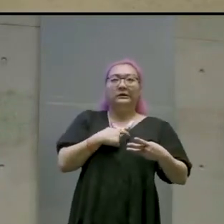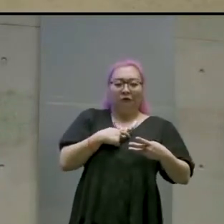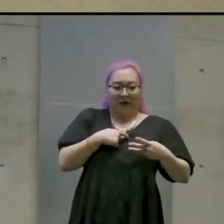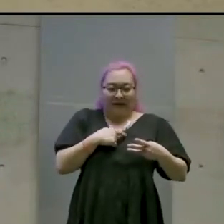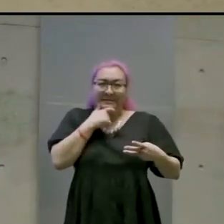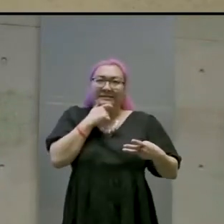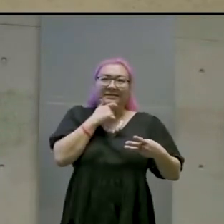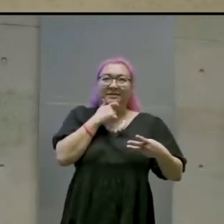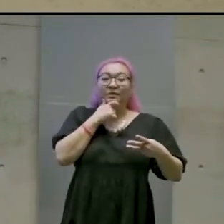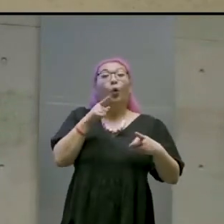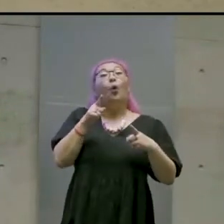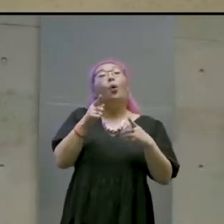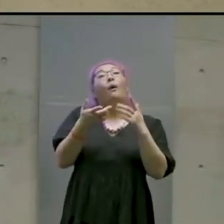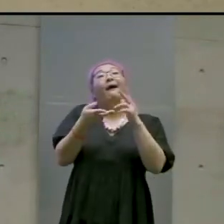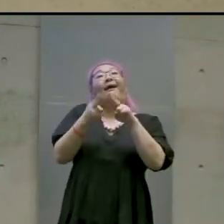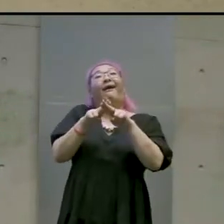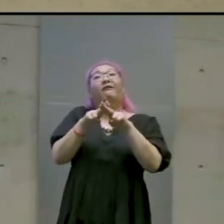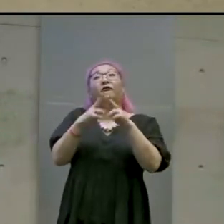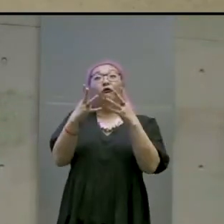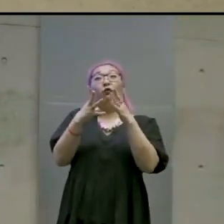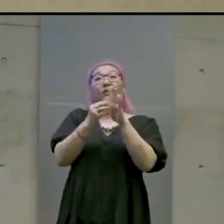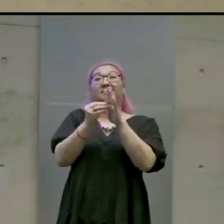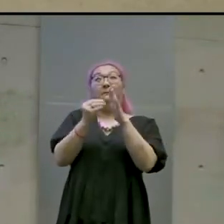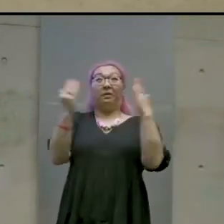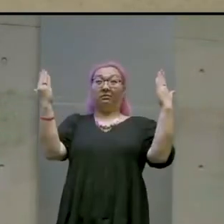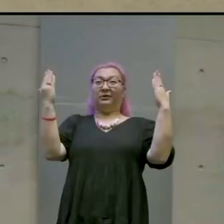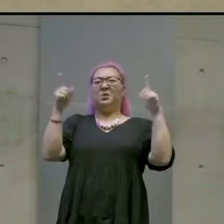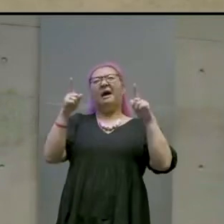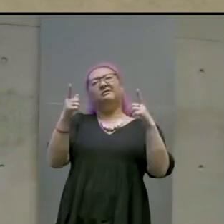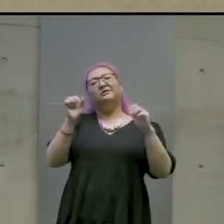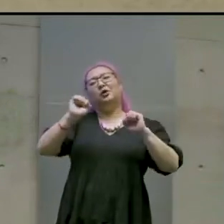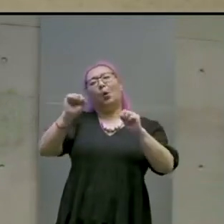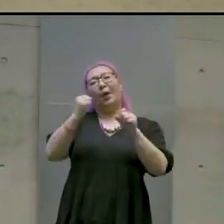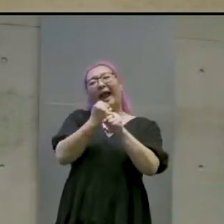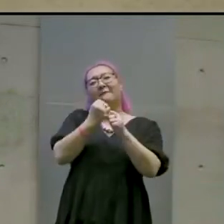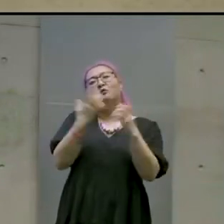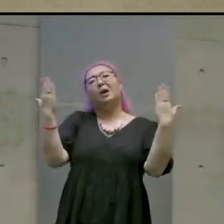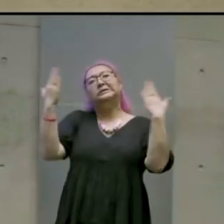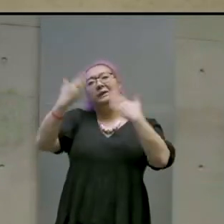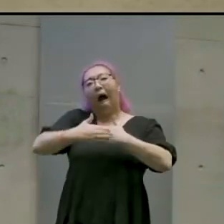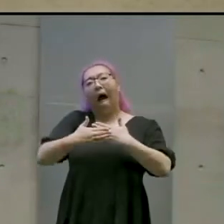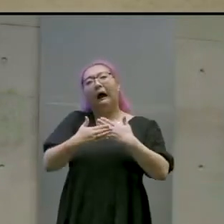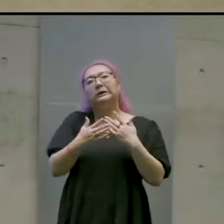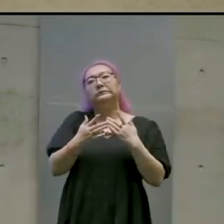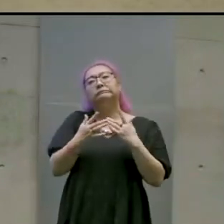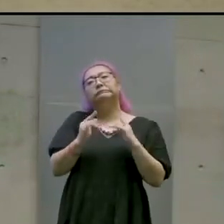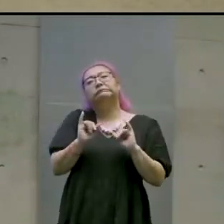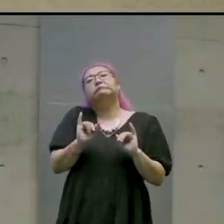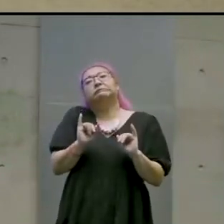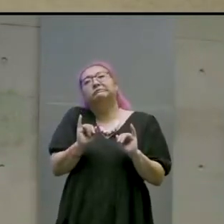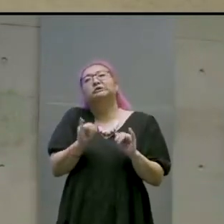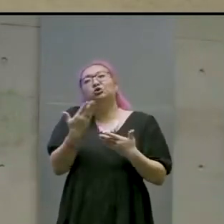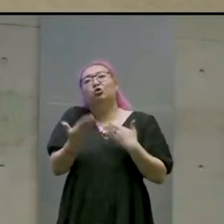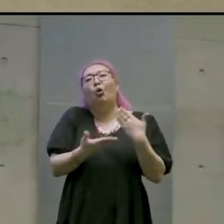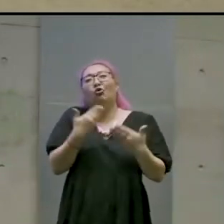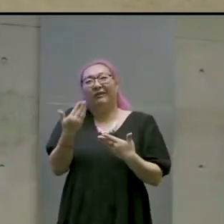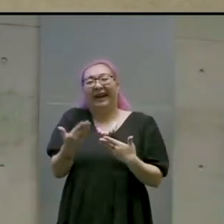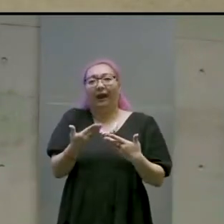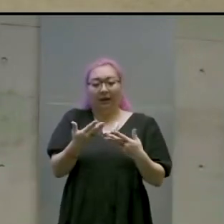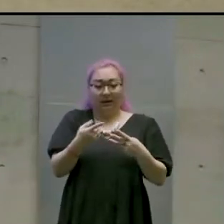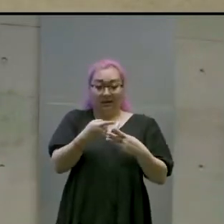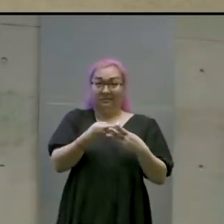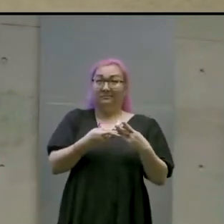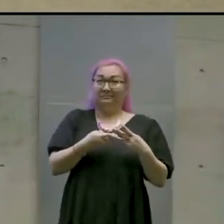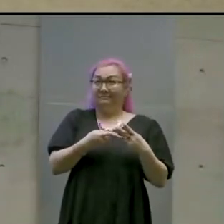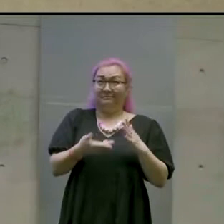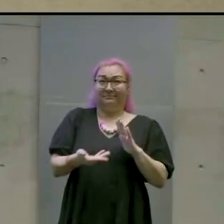setting, pile on the negative choices all the time, you know, that's going to make the player feel terrible. That's what you want. That's why they